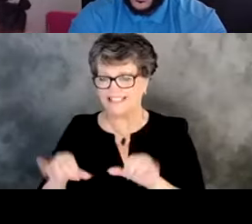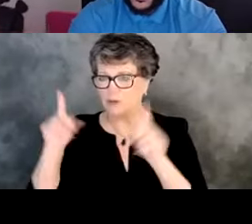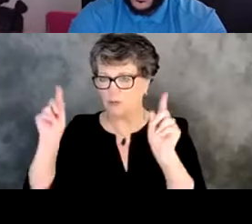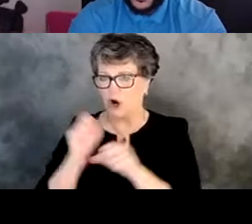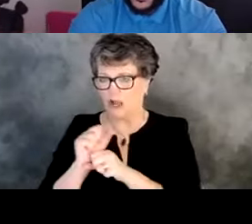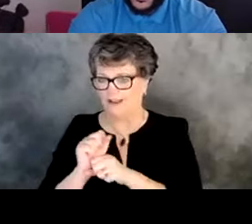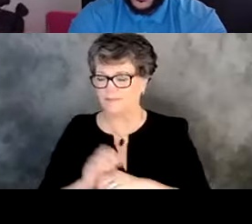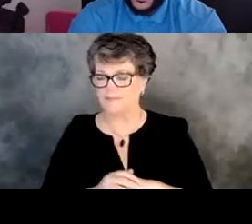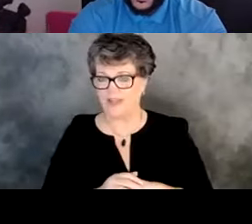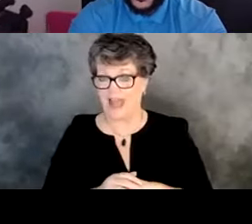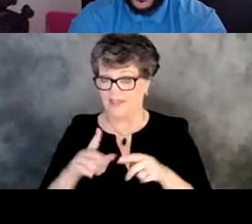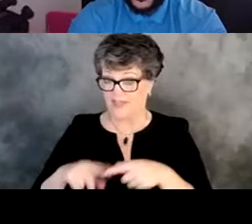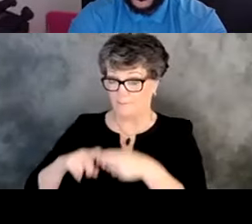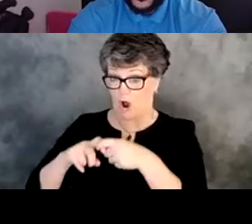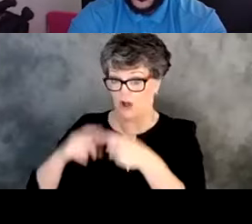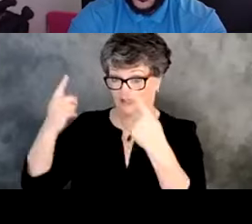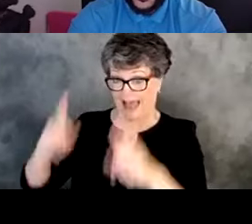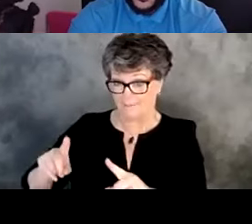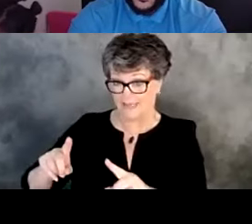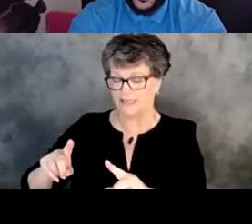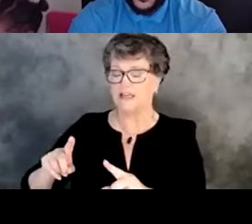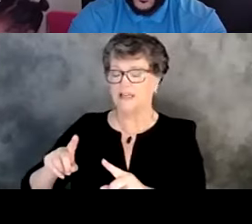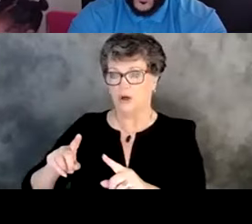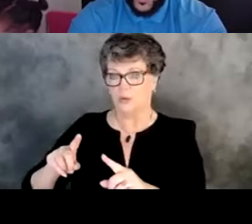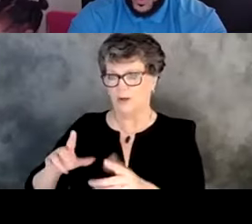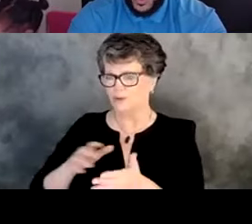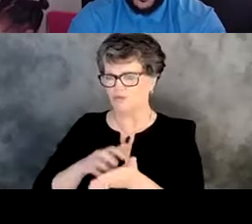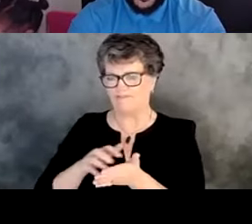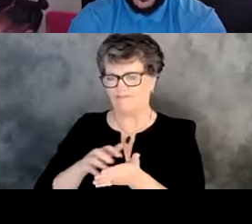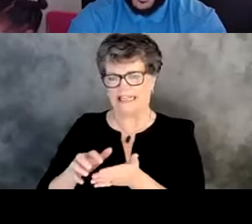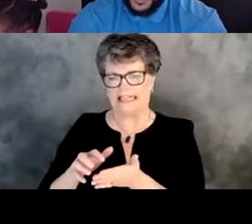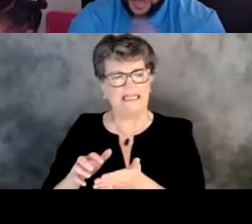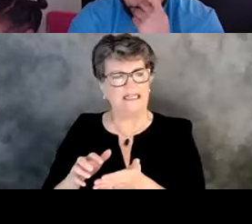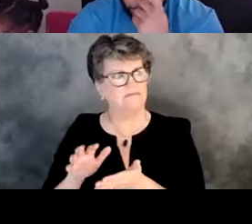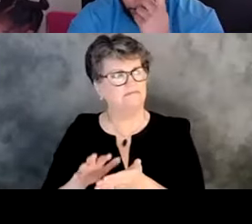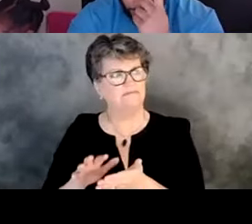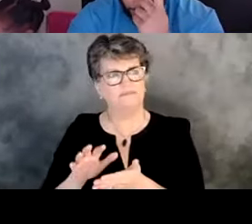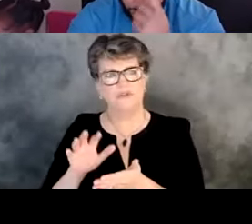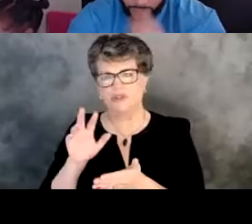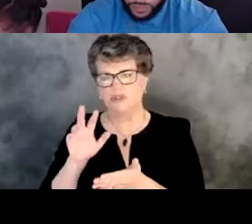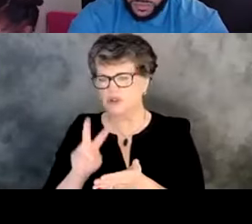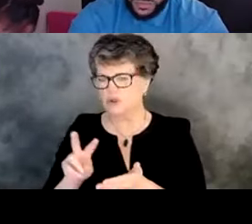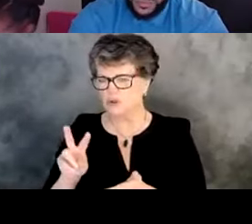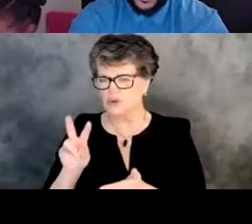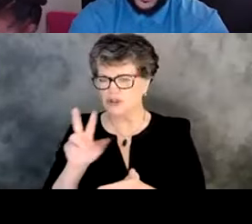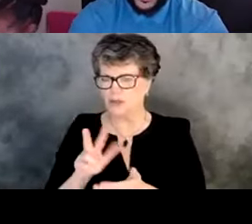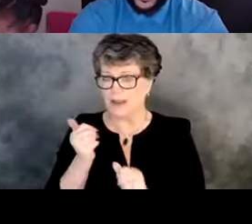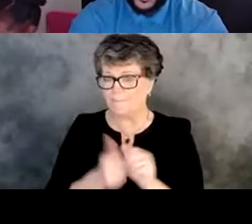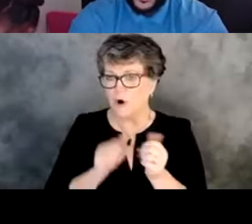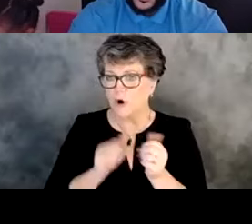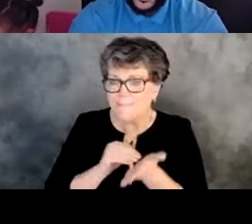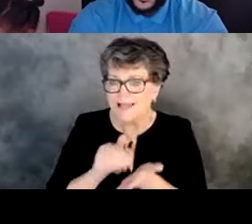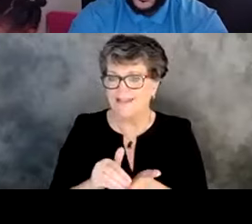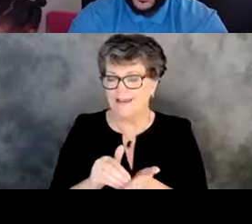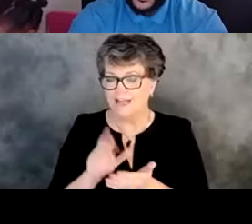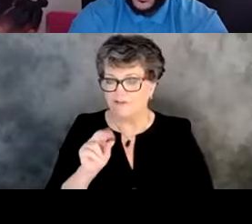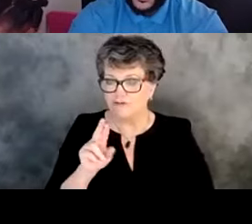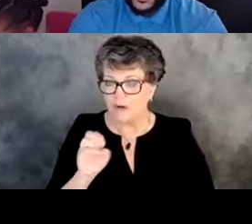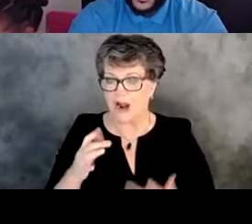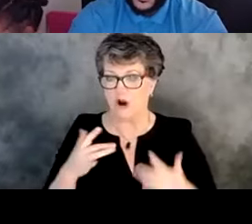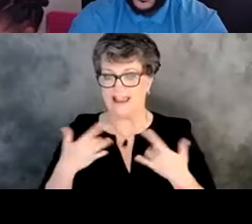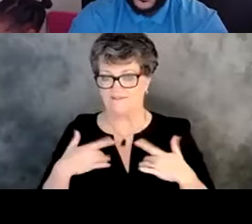So that pause happened when it was roughly 2 to 3 per million of a rare event